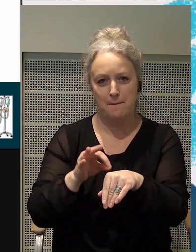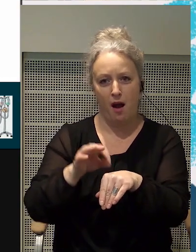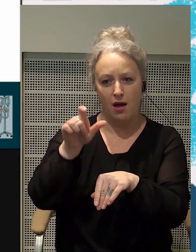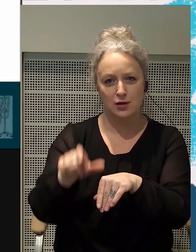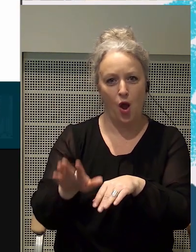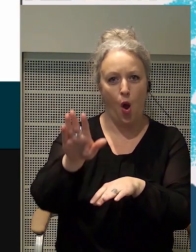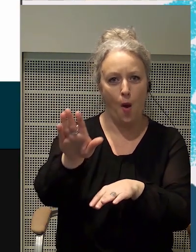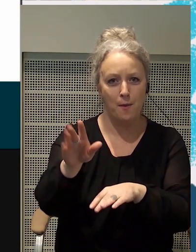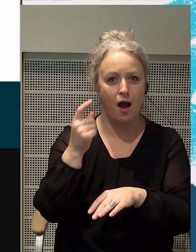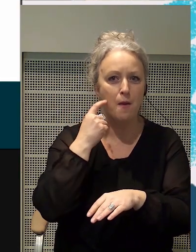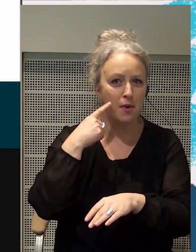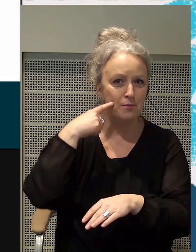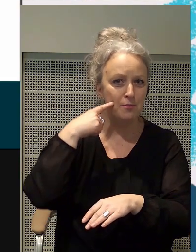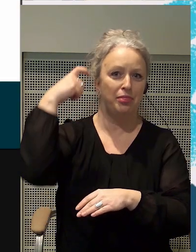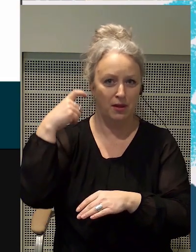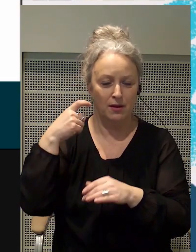diseases?